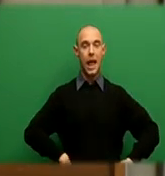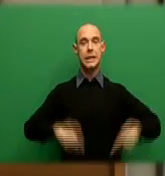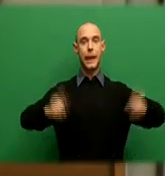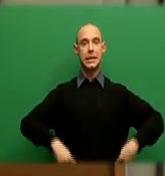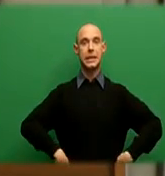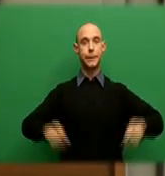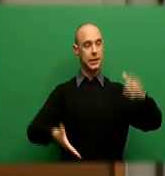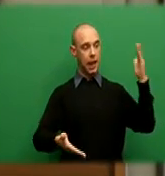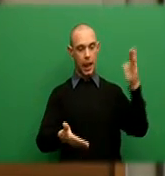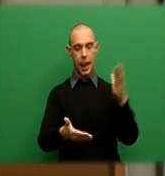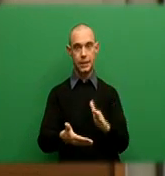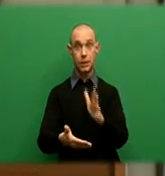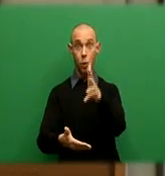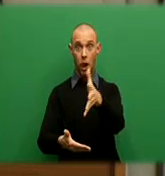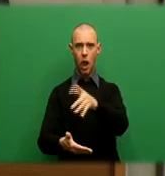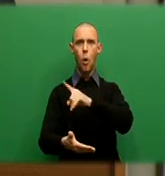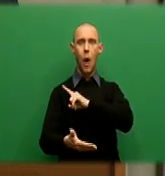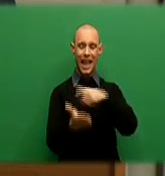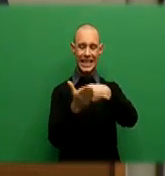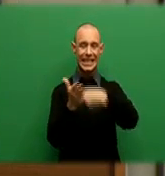and increased tax revenues.